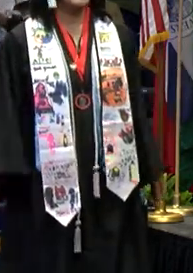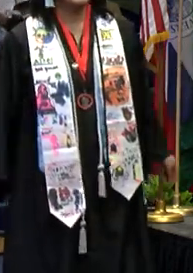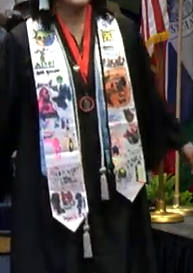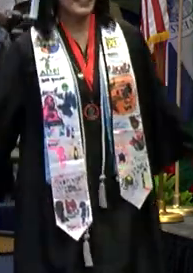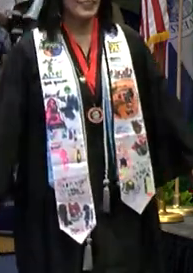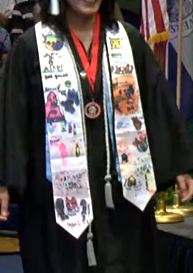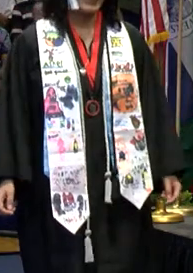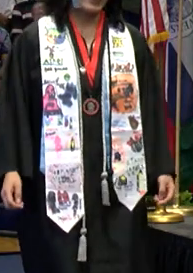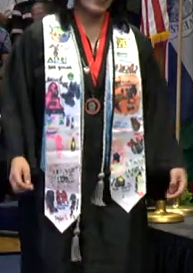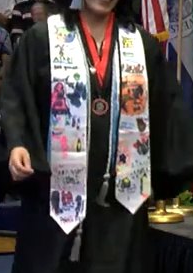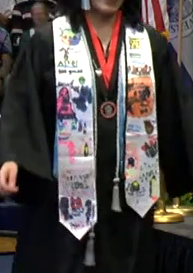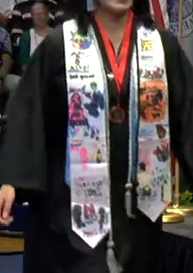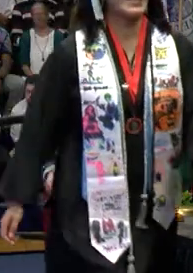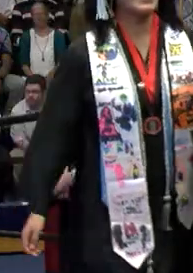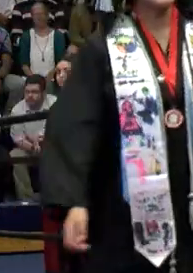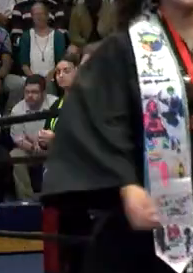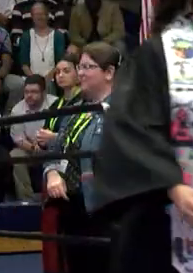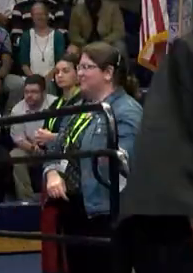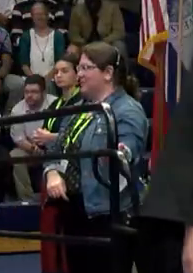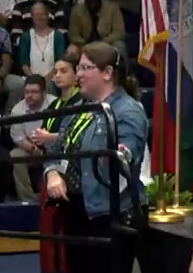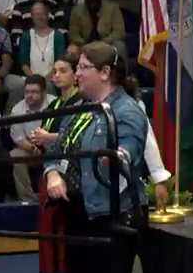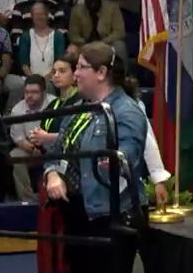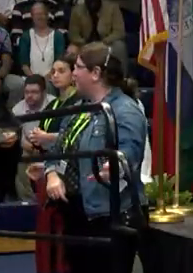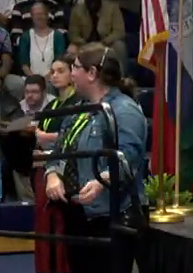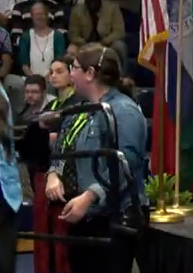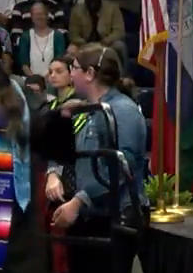Christine Miranda Rivas.